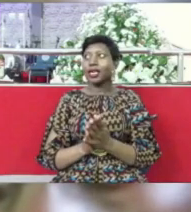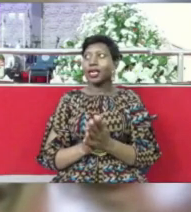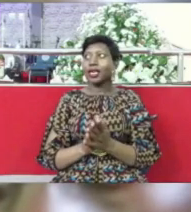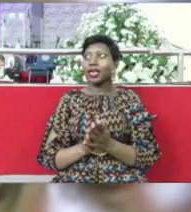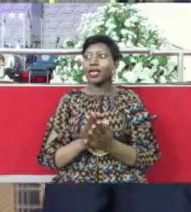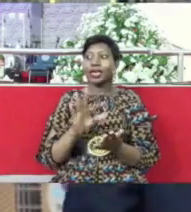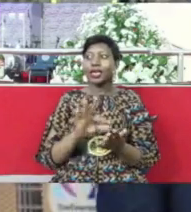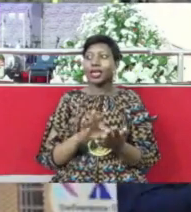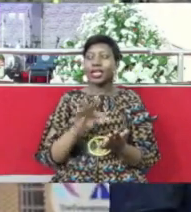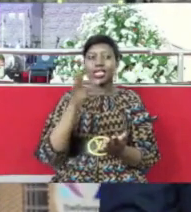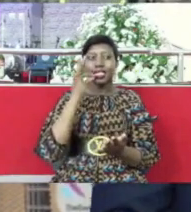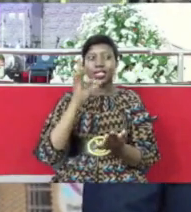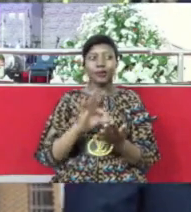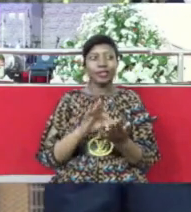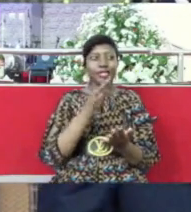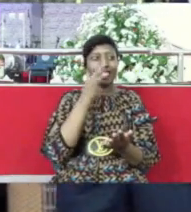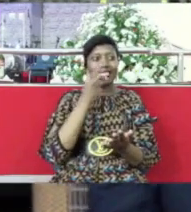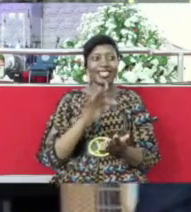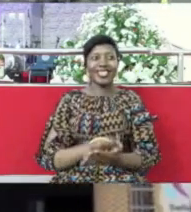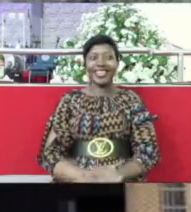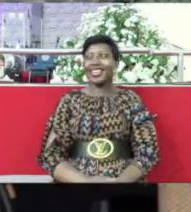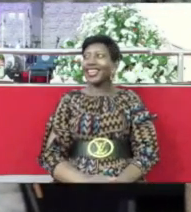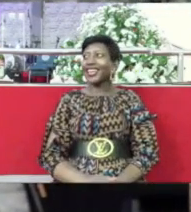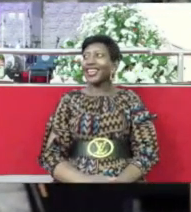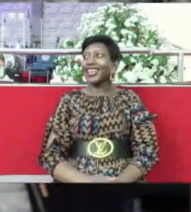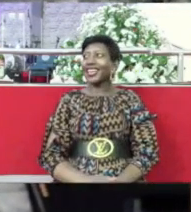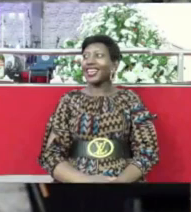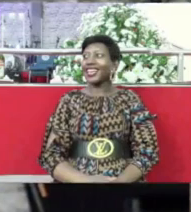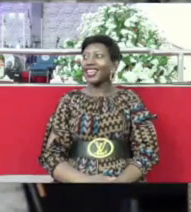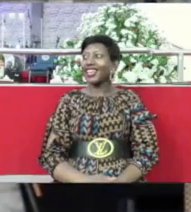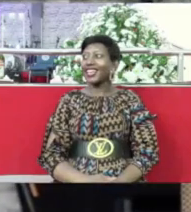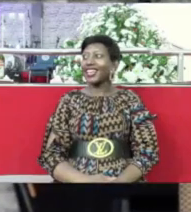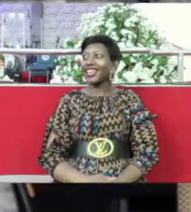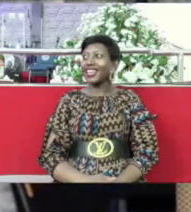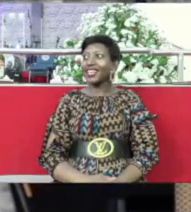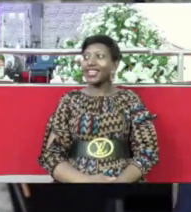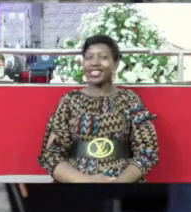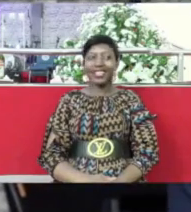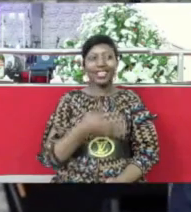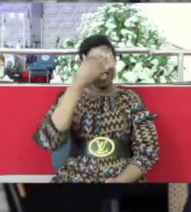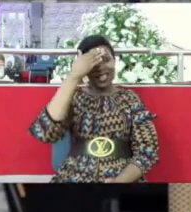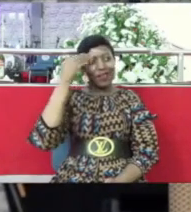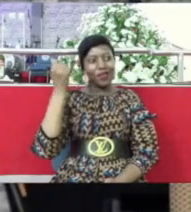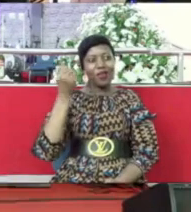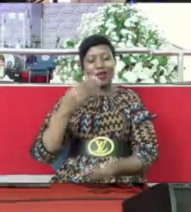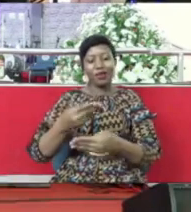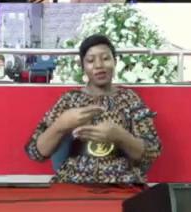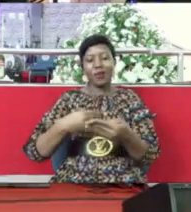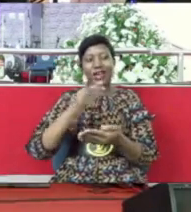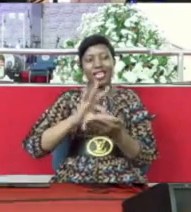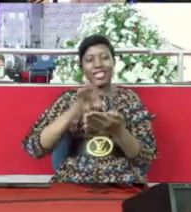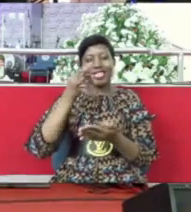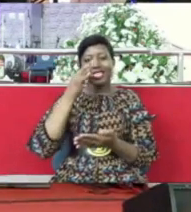Susan, you are right. Uko na ukweli. Yes. Can I tell you what Susan has said? Chips. Chips.